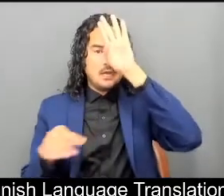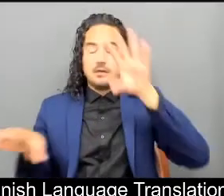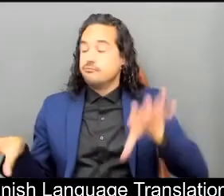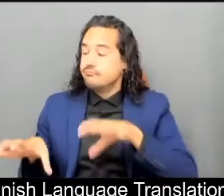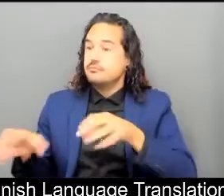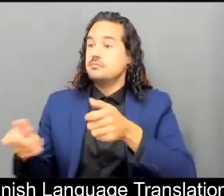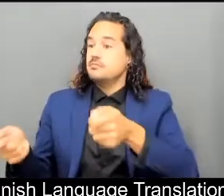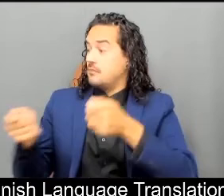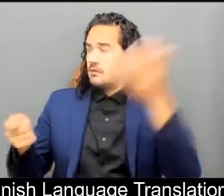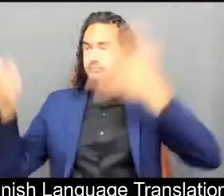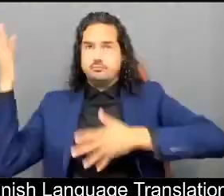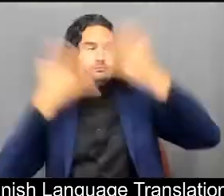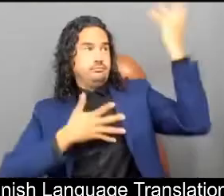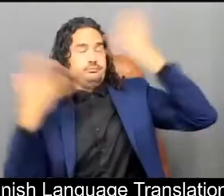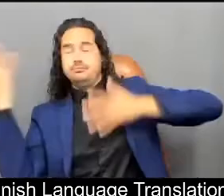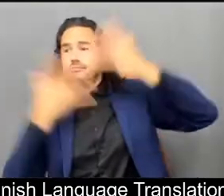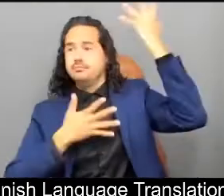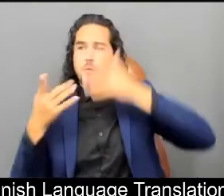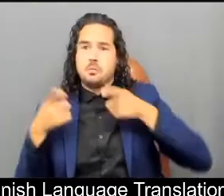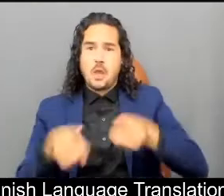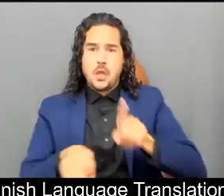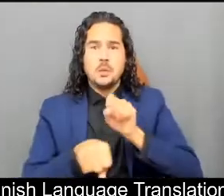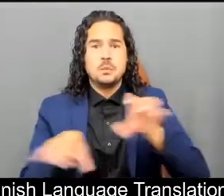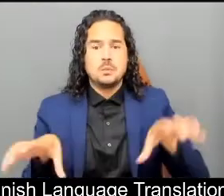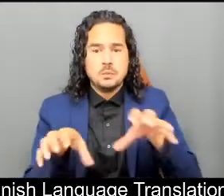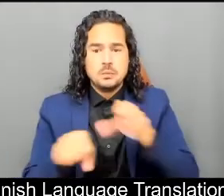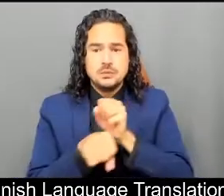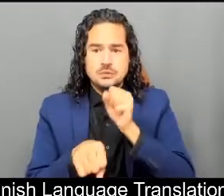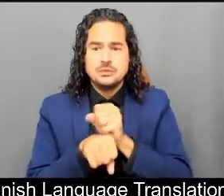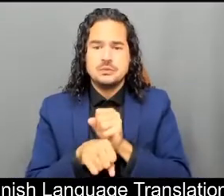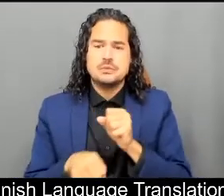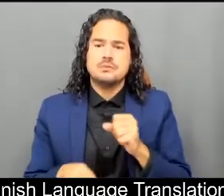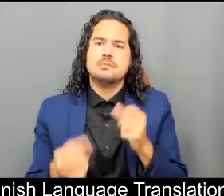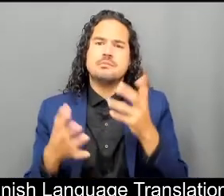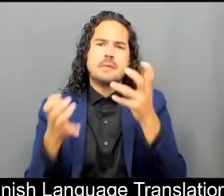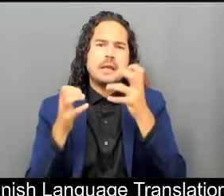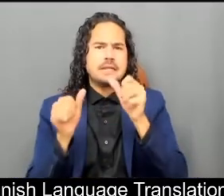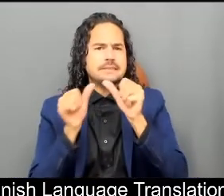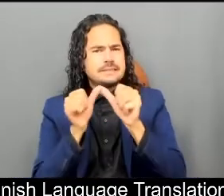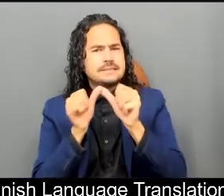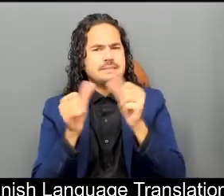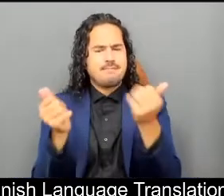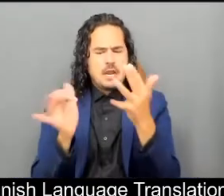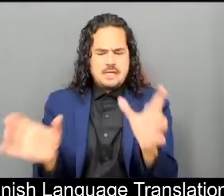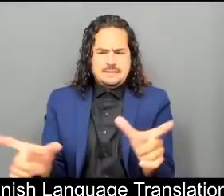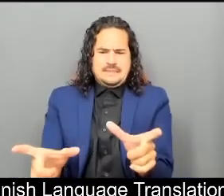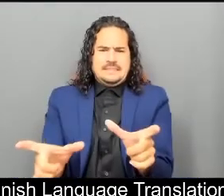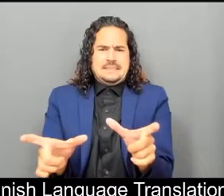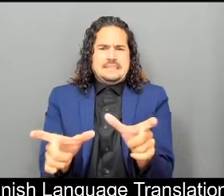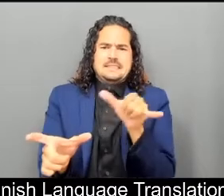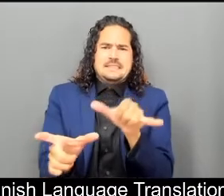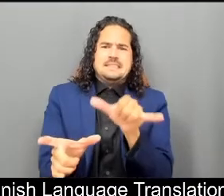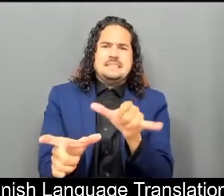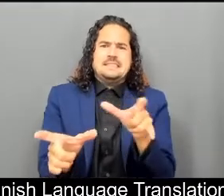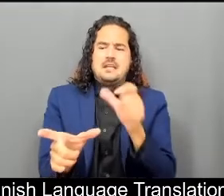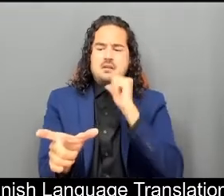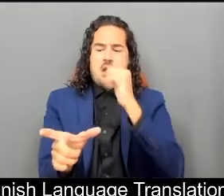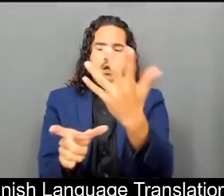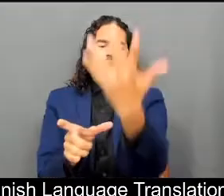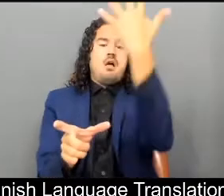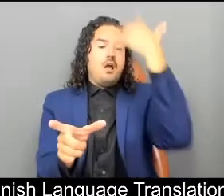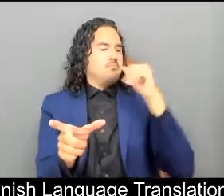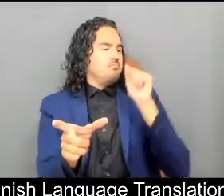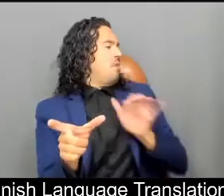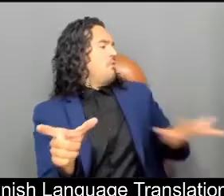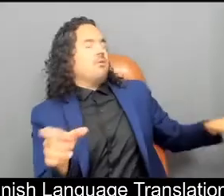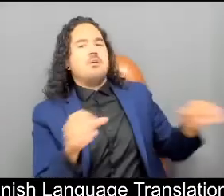it stays within our control lines. And not far from there as well, we also had a